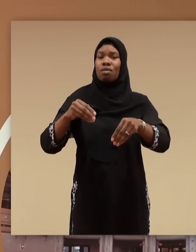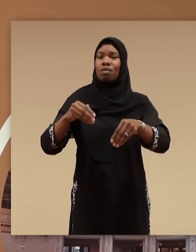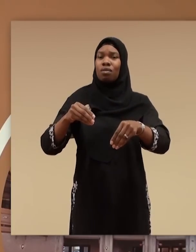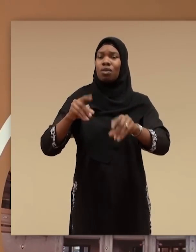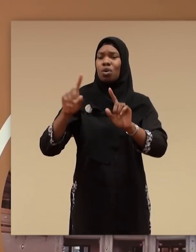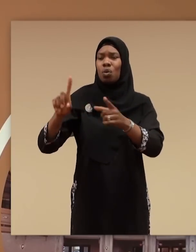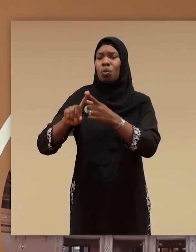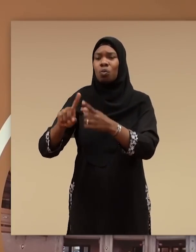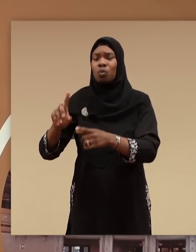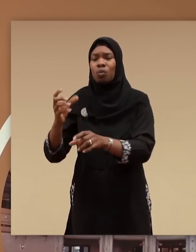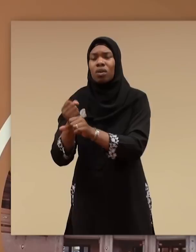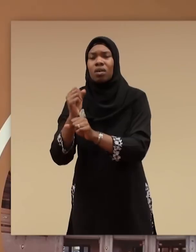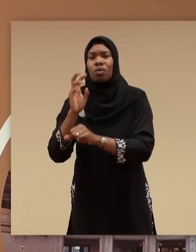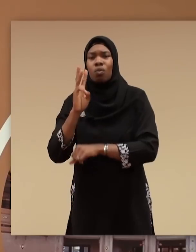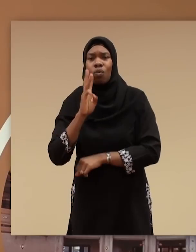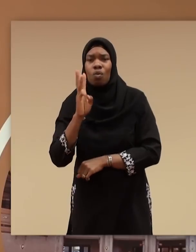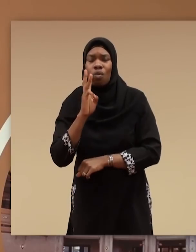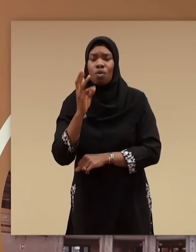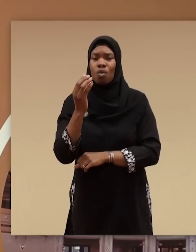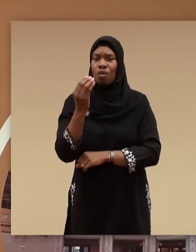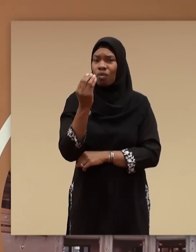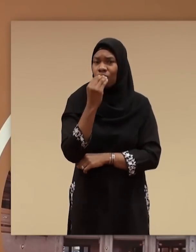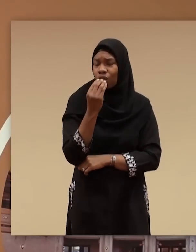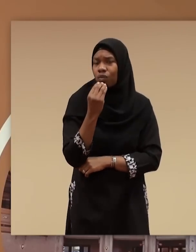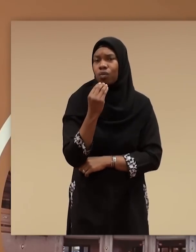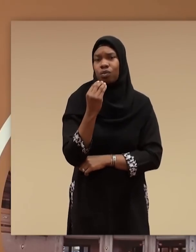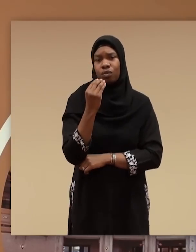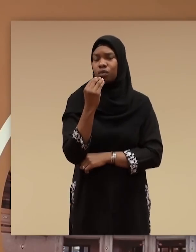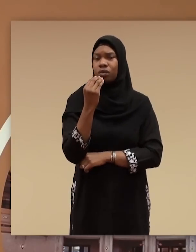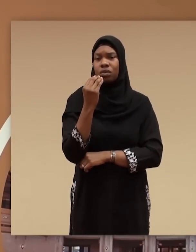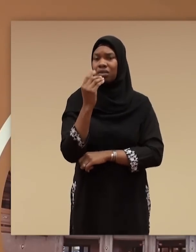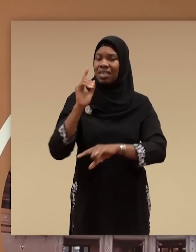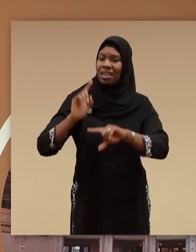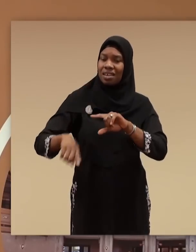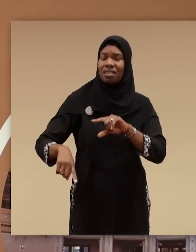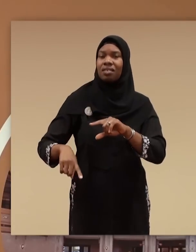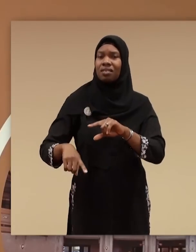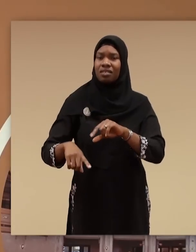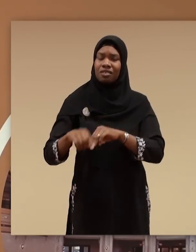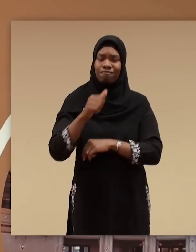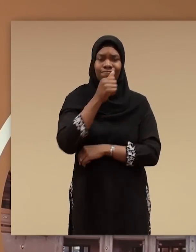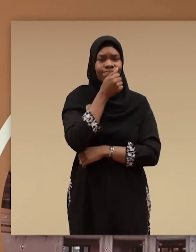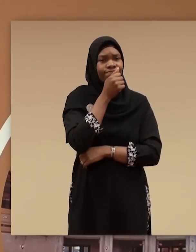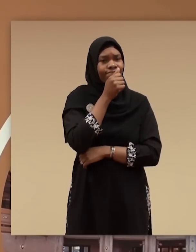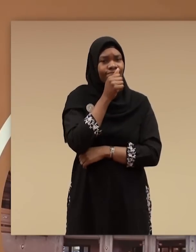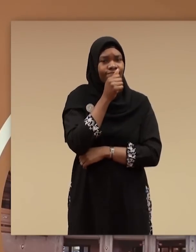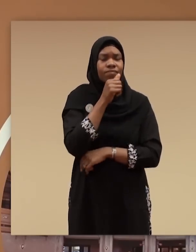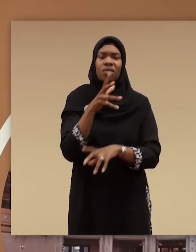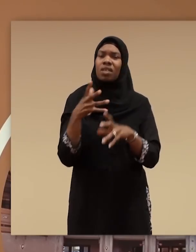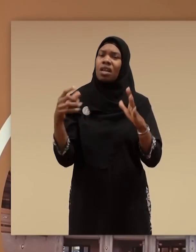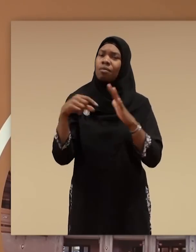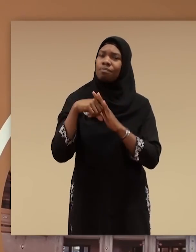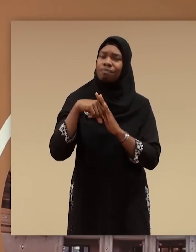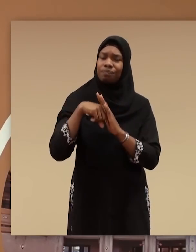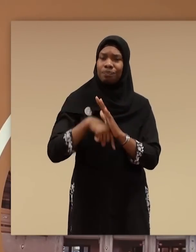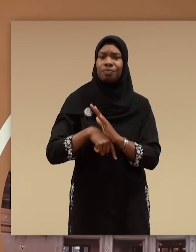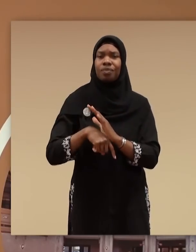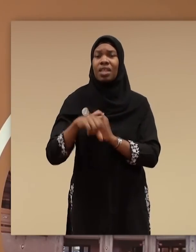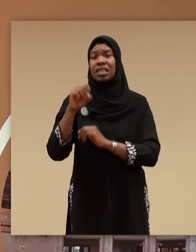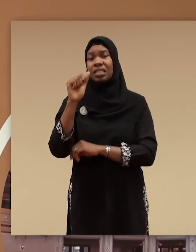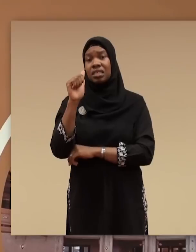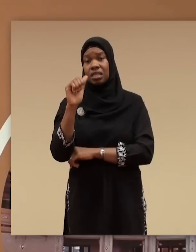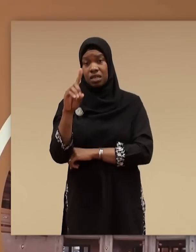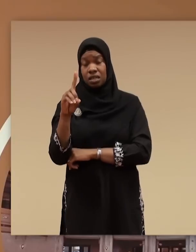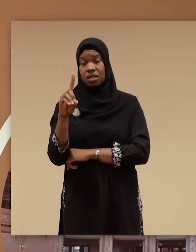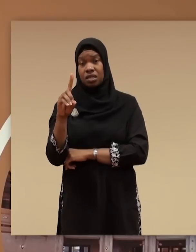getting water and food, and the Muslims suffered a lot. Sa'd ibn Abi Waqqas tells